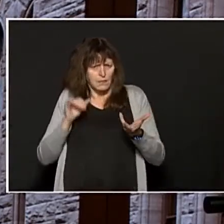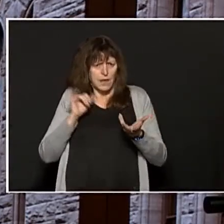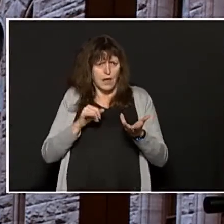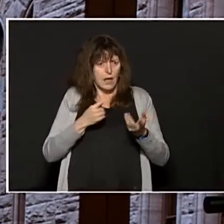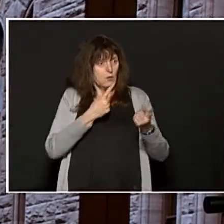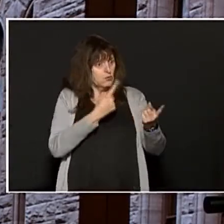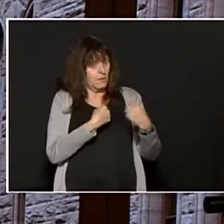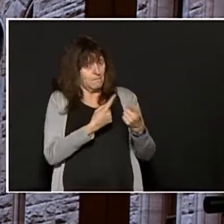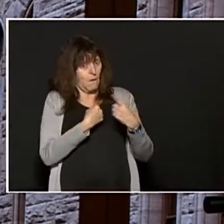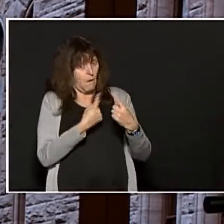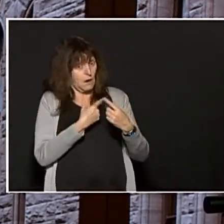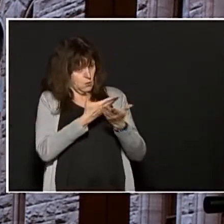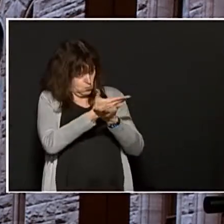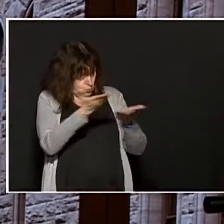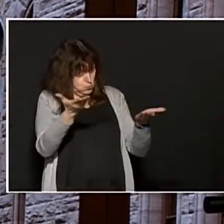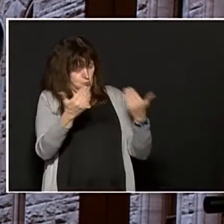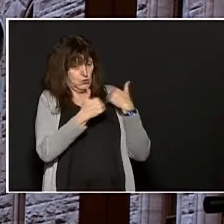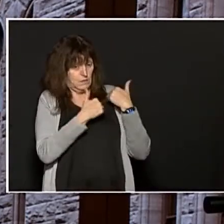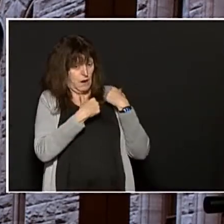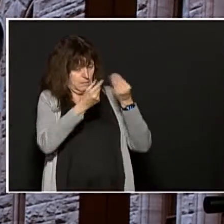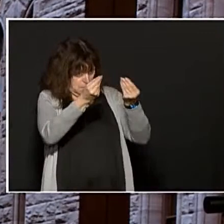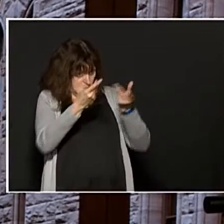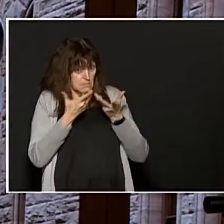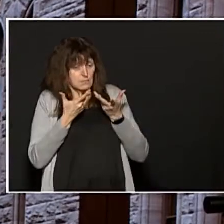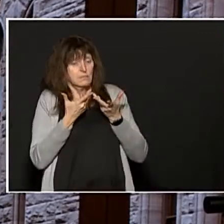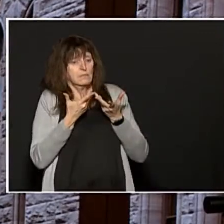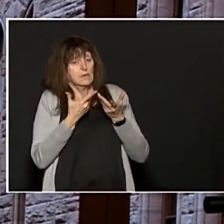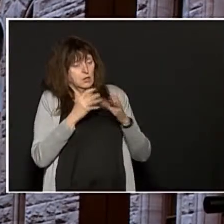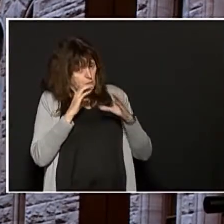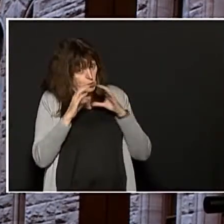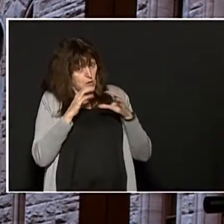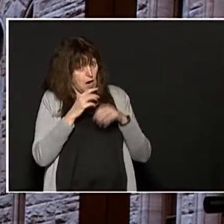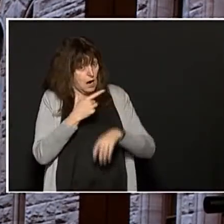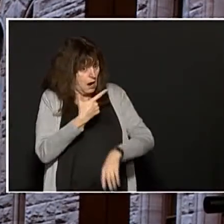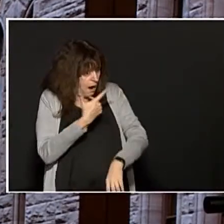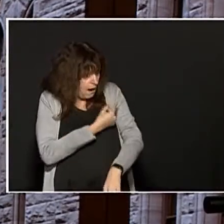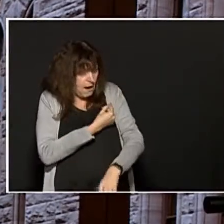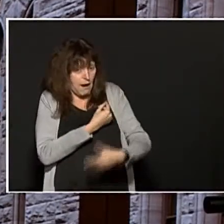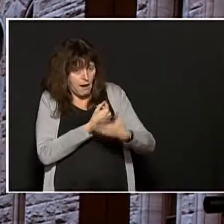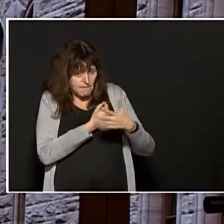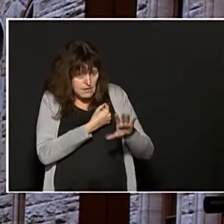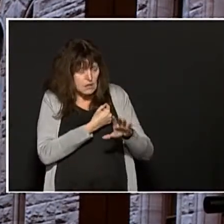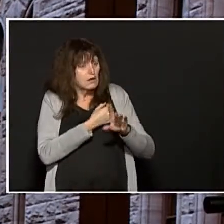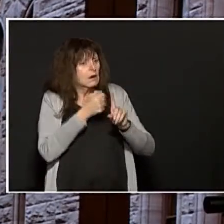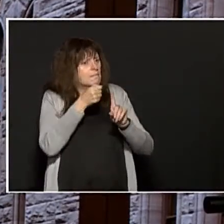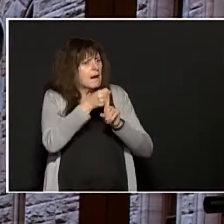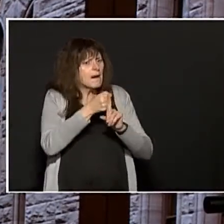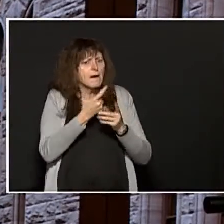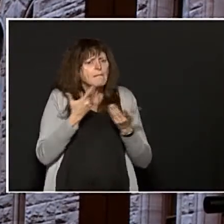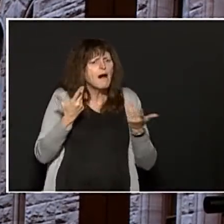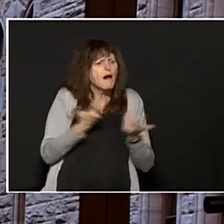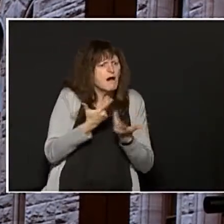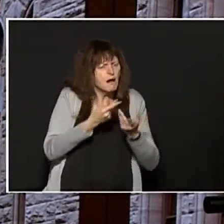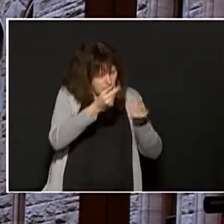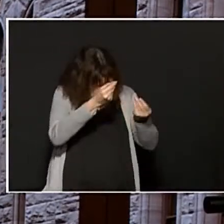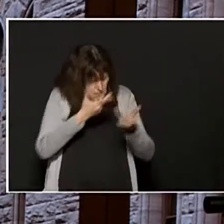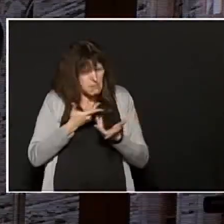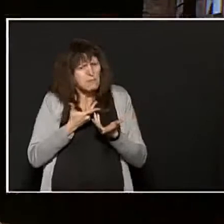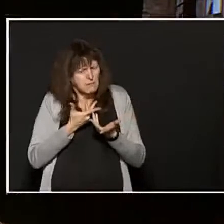that we get back to you, the public, so you're kept informed on the matter with the most up-to-date data we have. Next